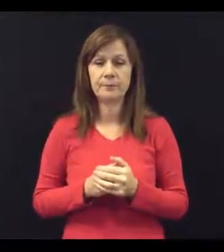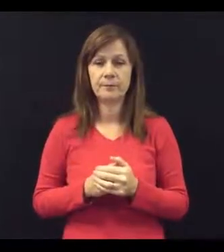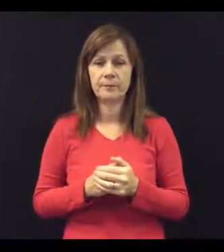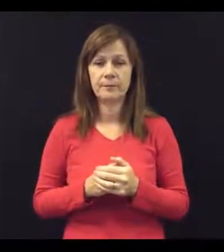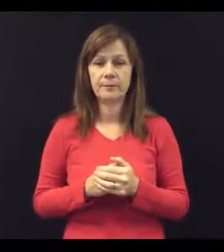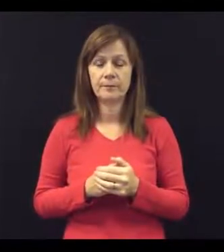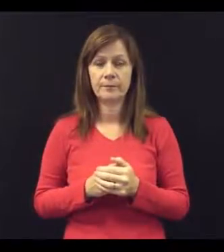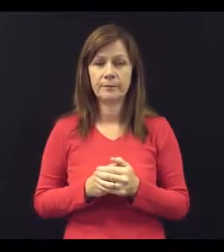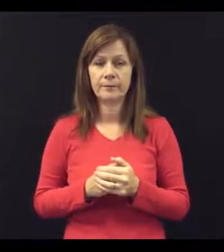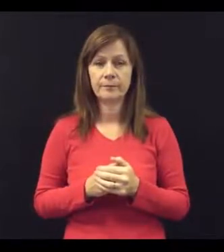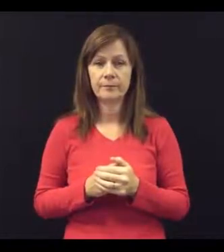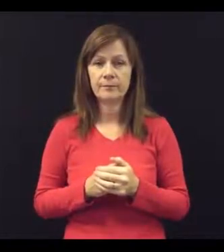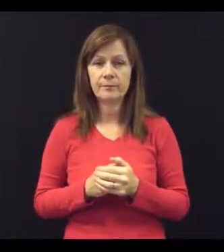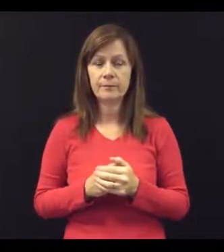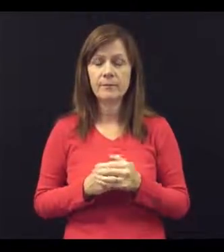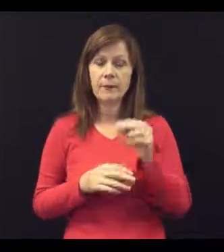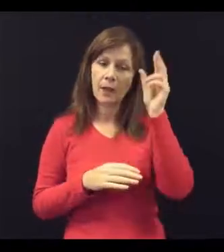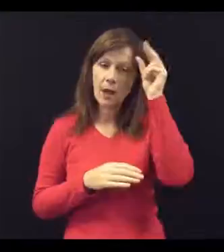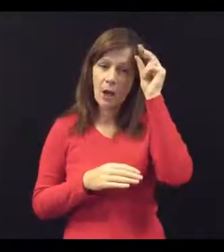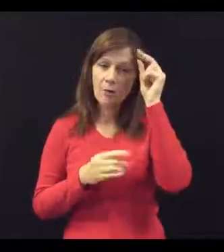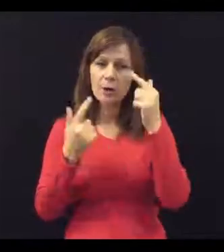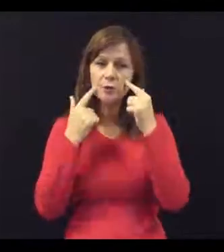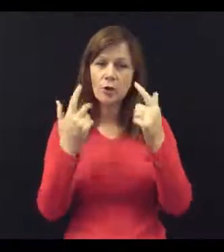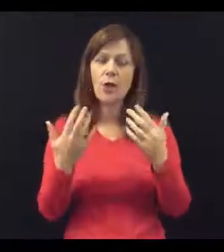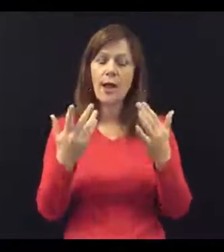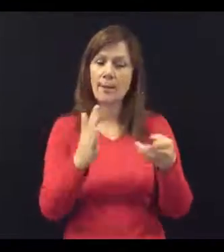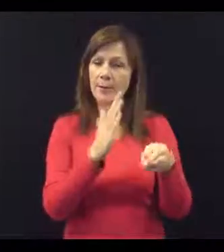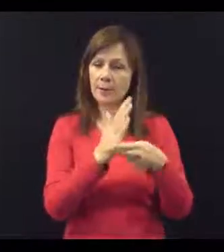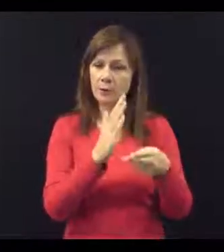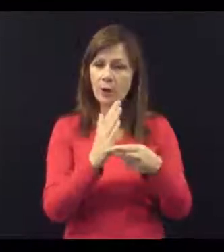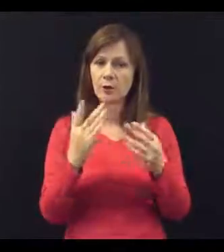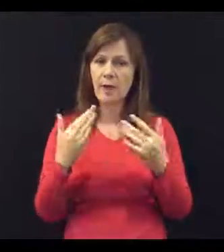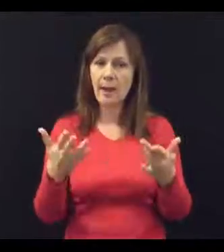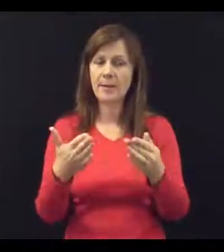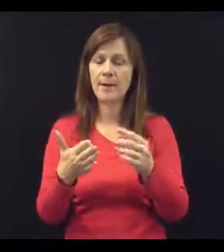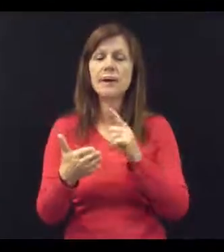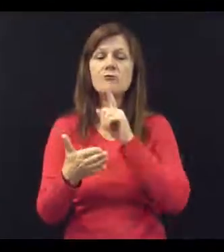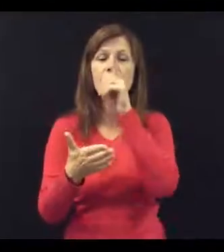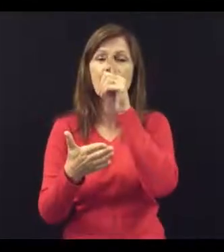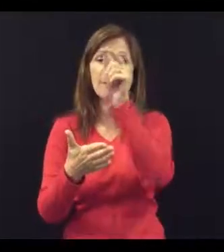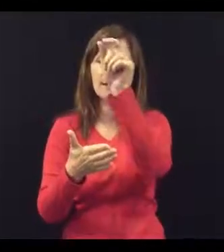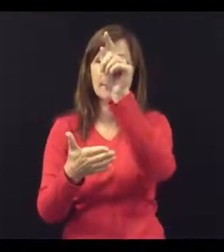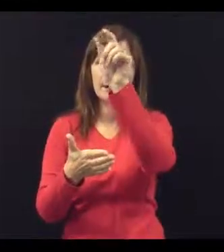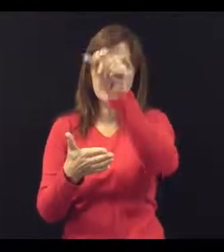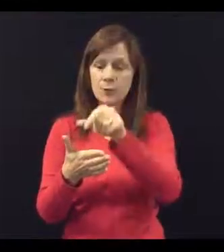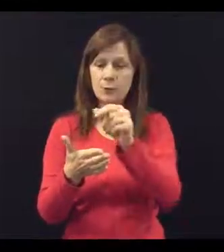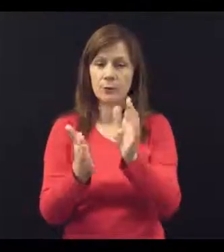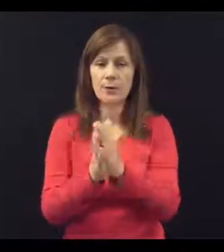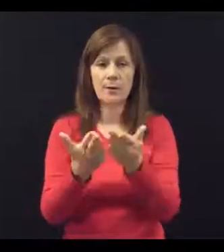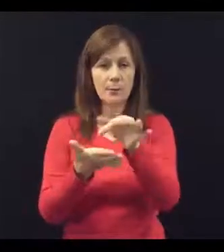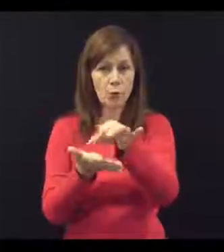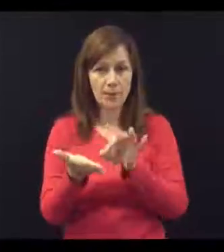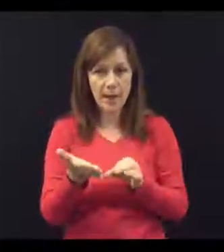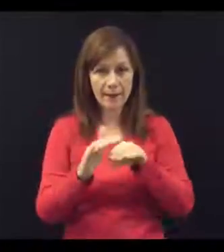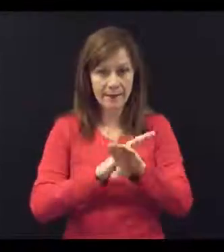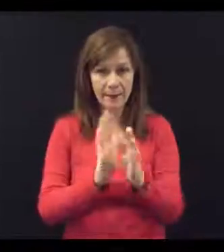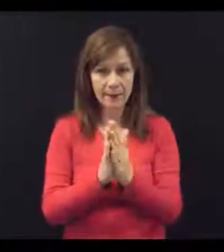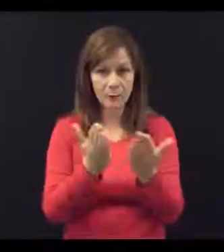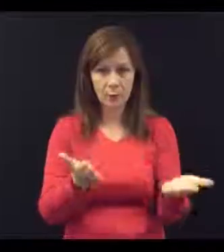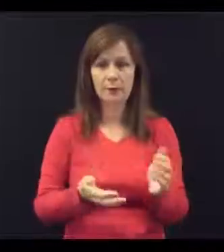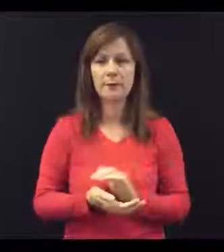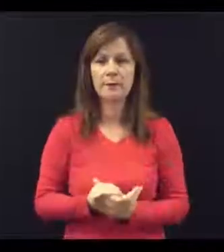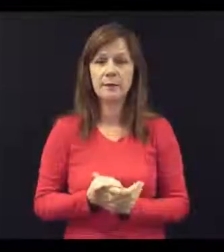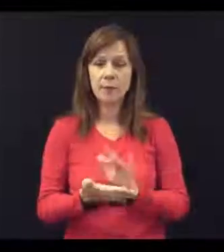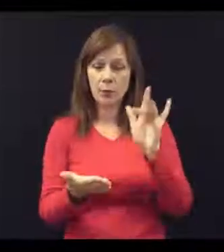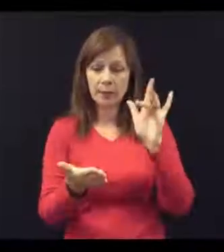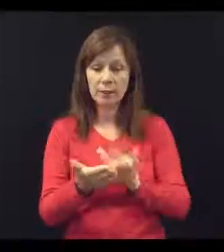or notes by tapping the button next to our library. Then, tapping on either Bookmarks or Notes. Tapping on